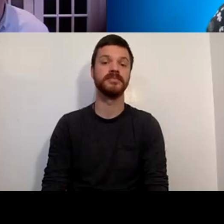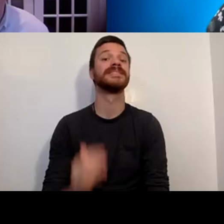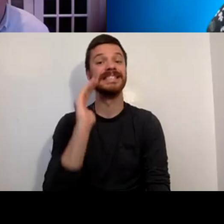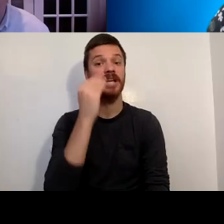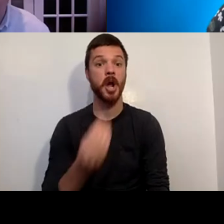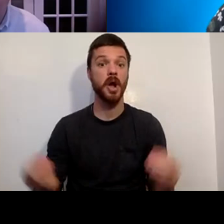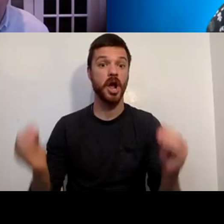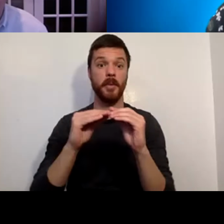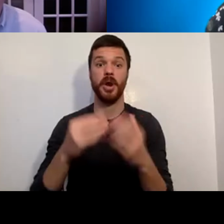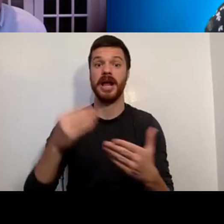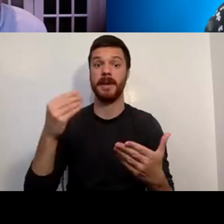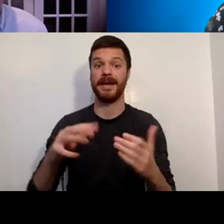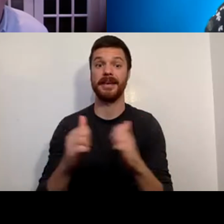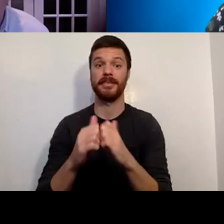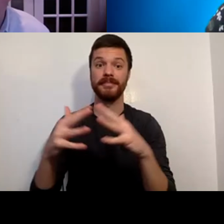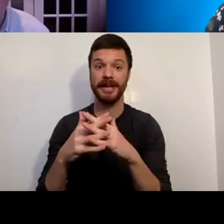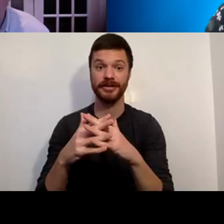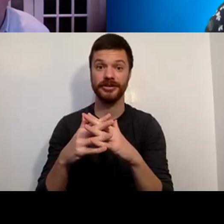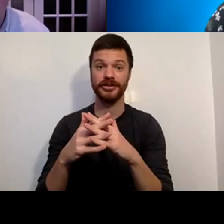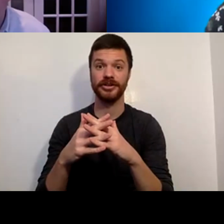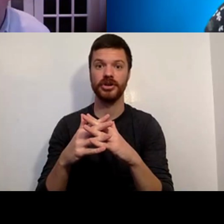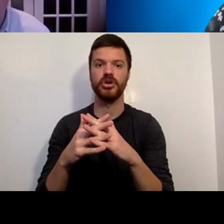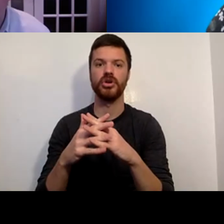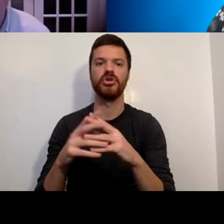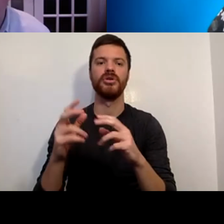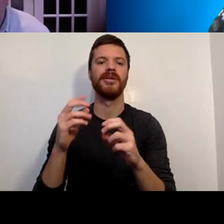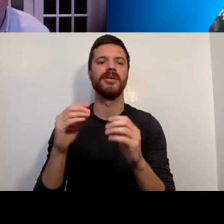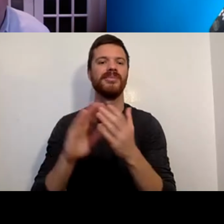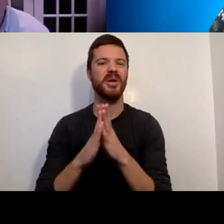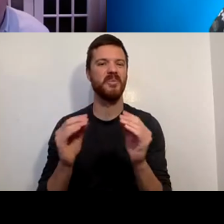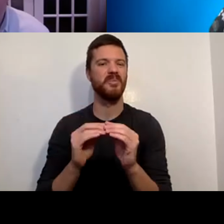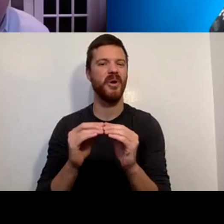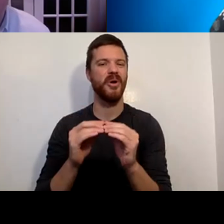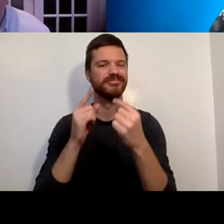the implementation, the harder an intervention is to adopt.